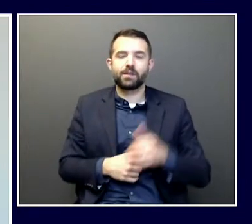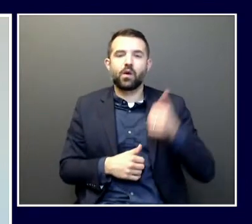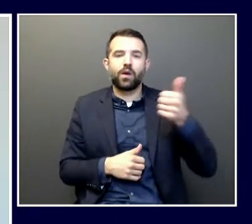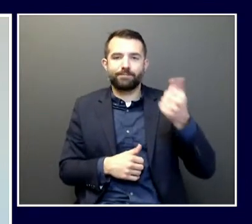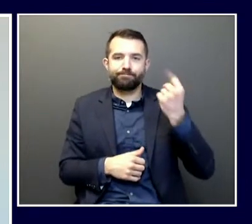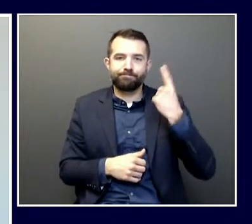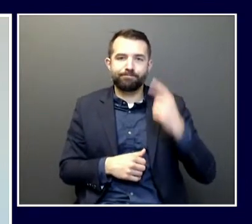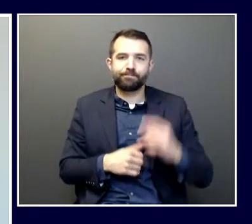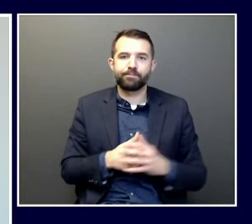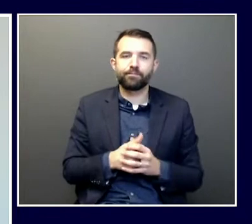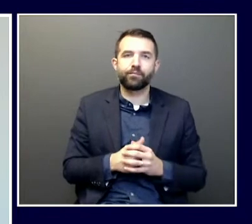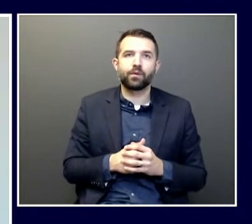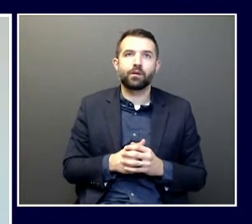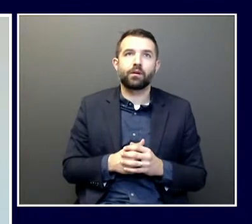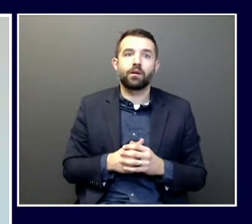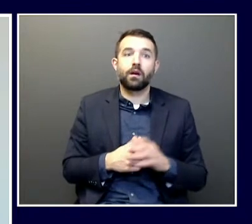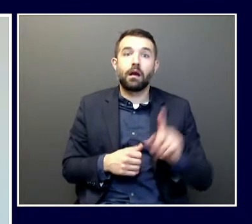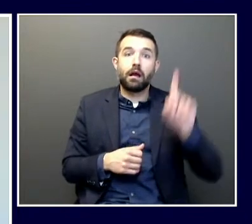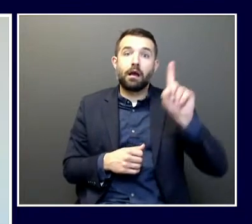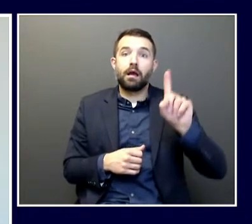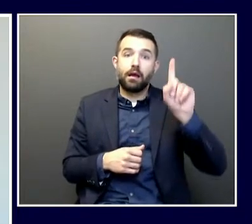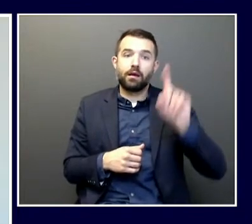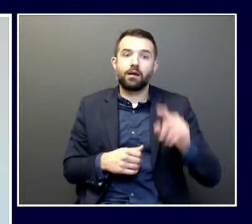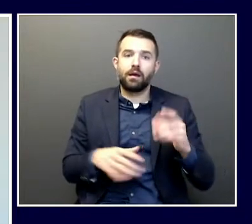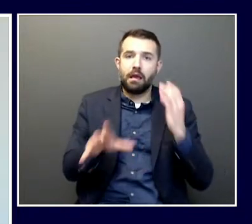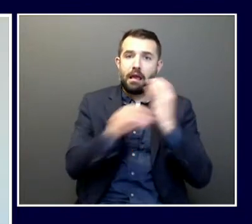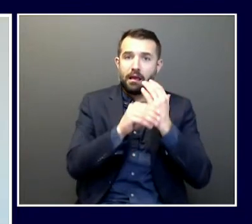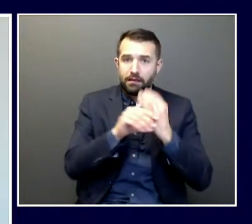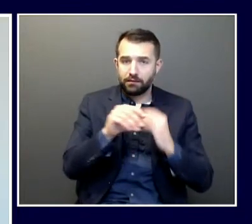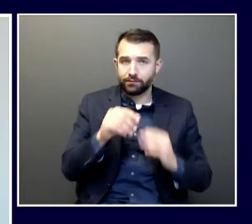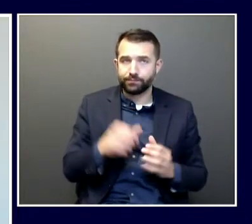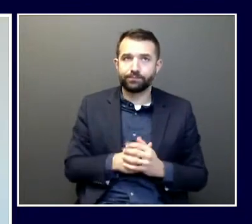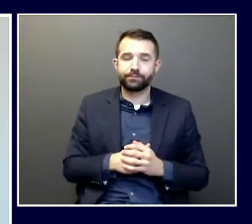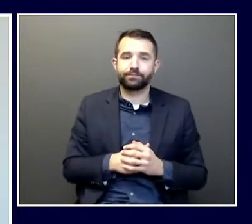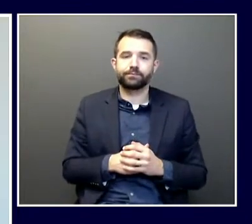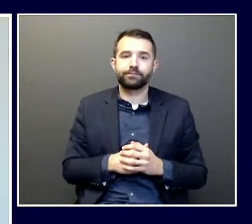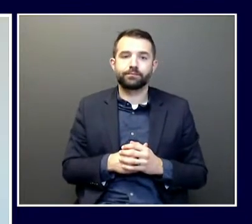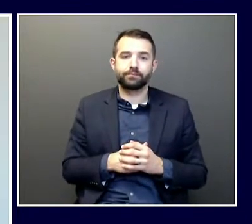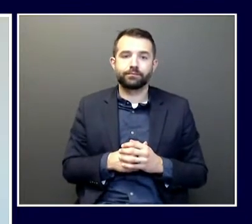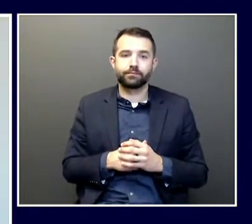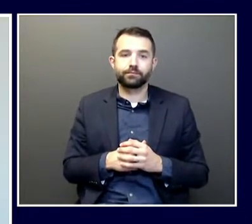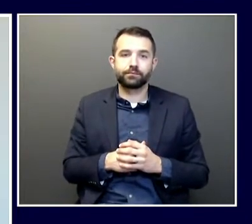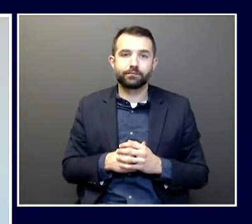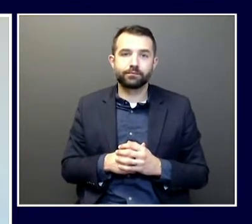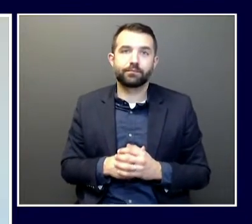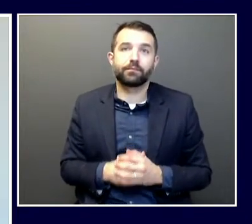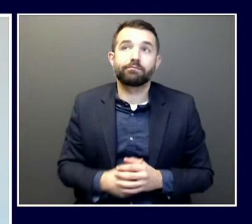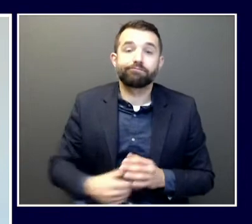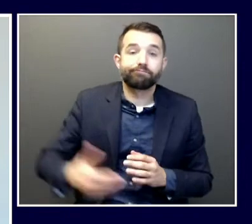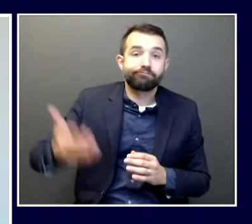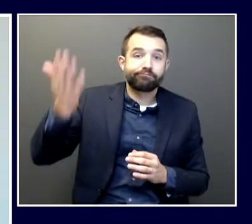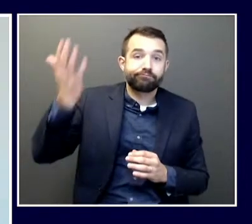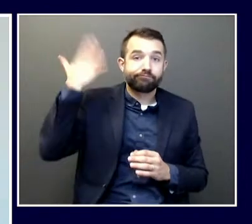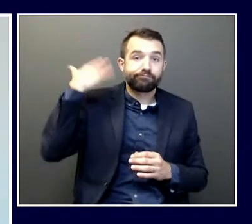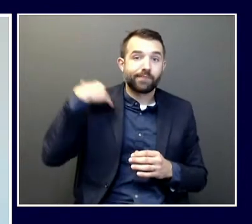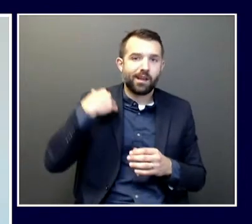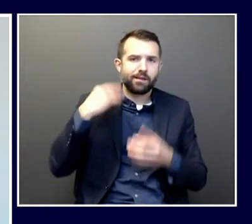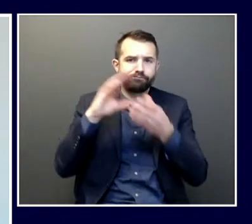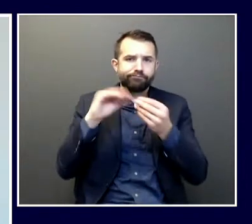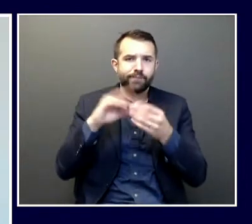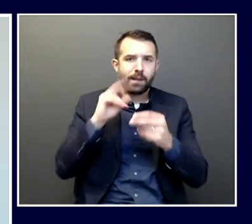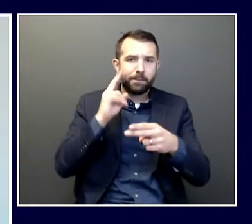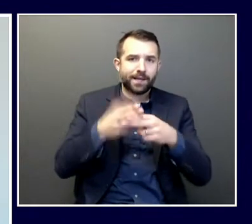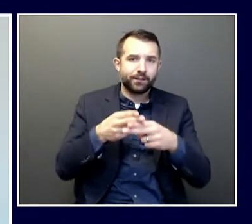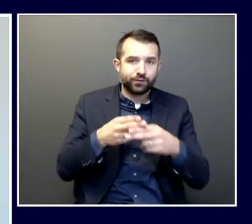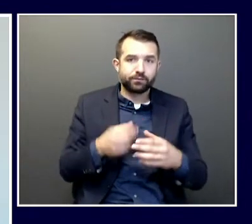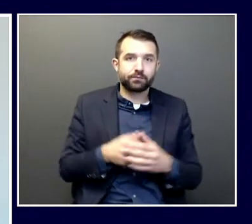just note one quick note, talking about the department's rule. I earlier said that for all intents and purposes, the final rule